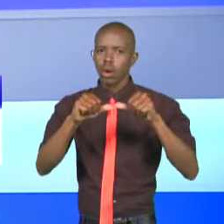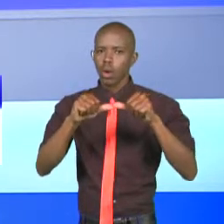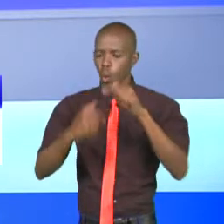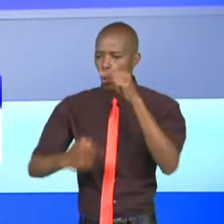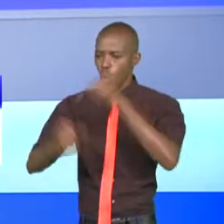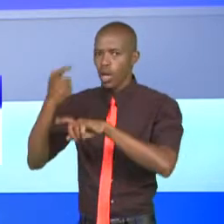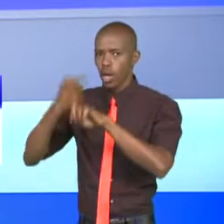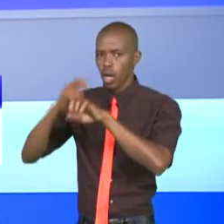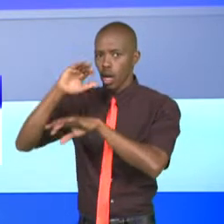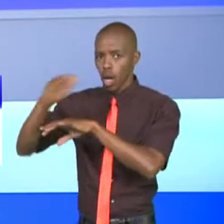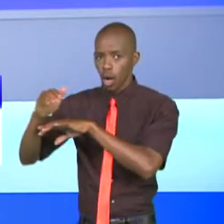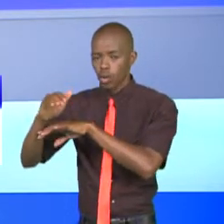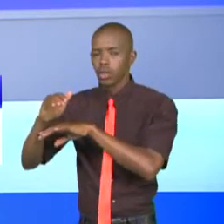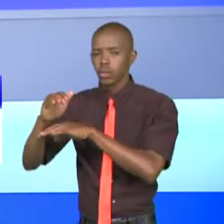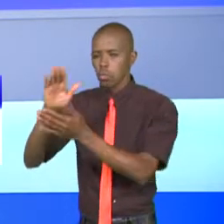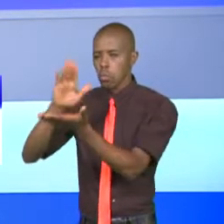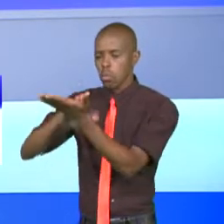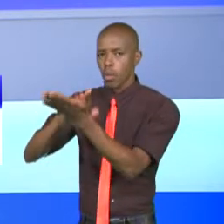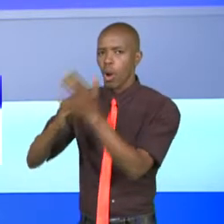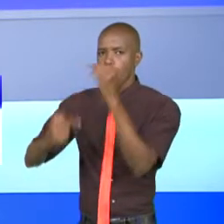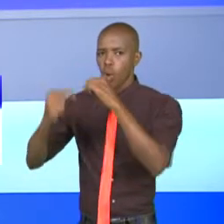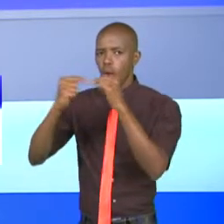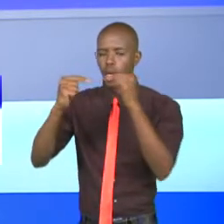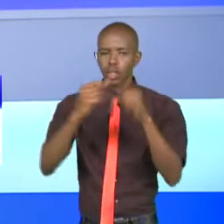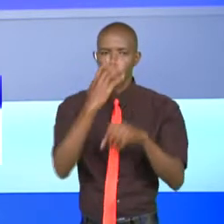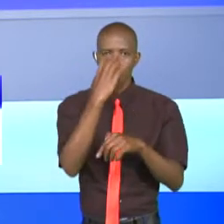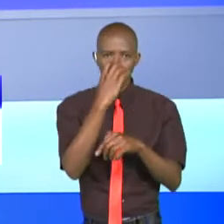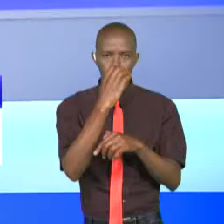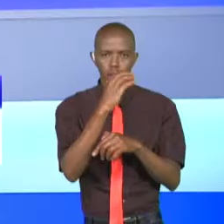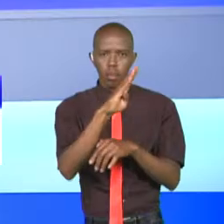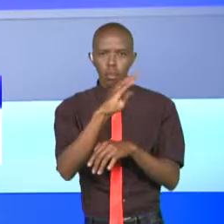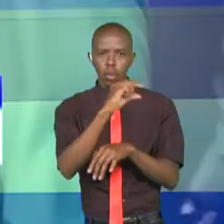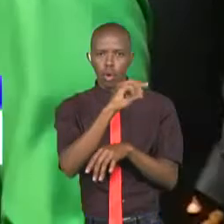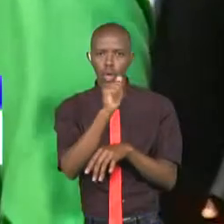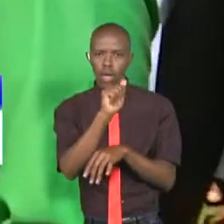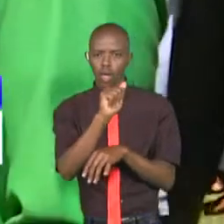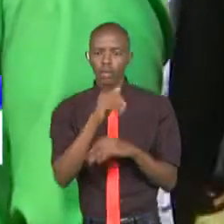elect Faisal Bader for winning against ODM's Omar Boga.